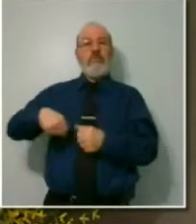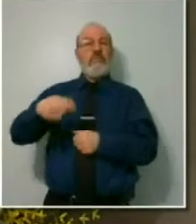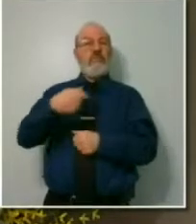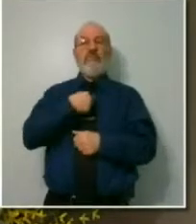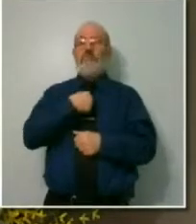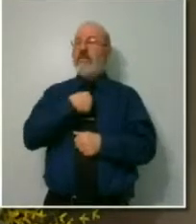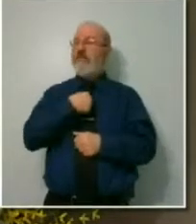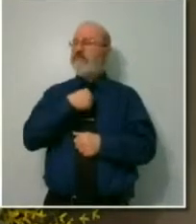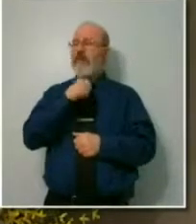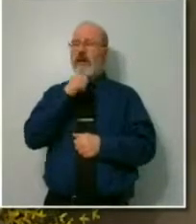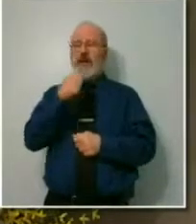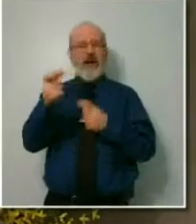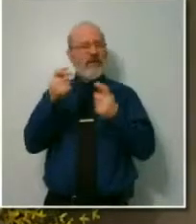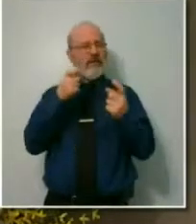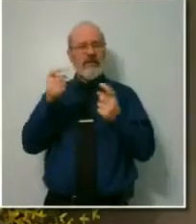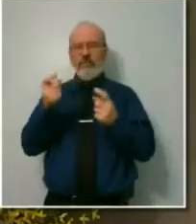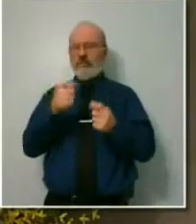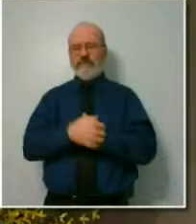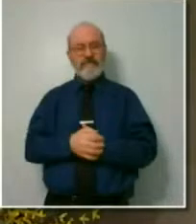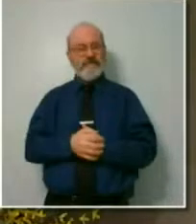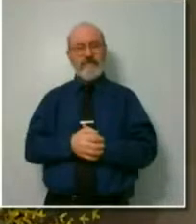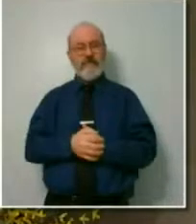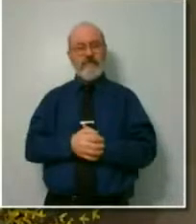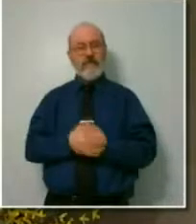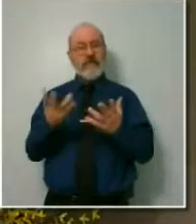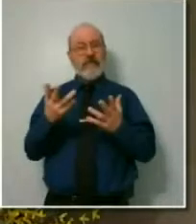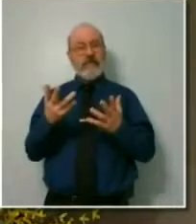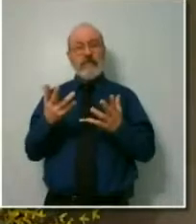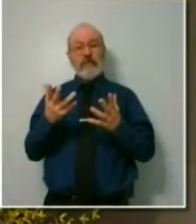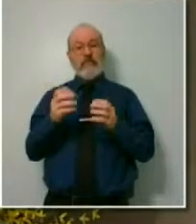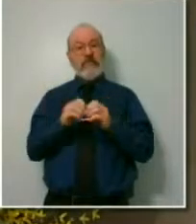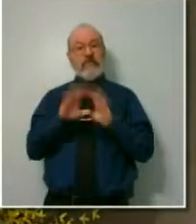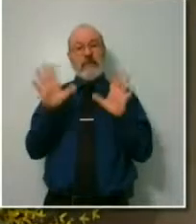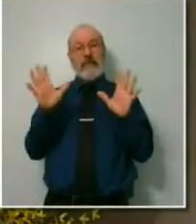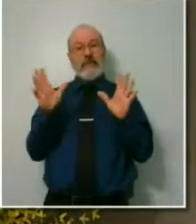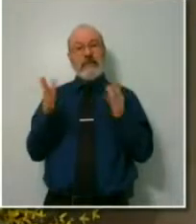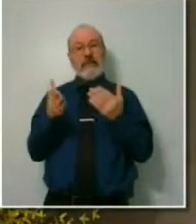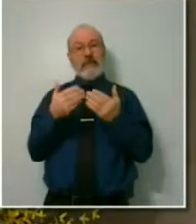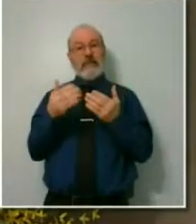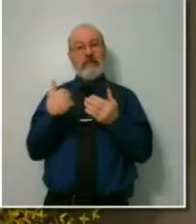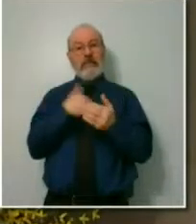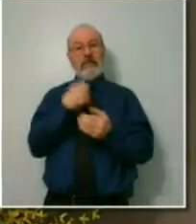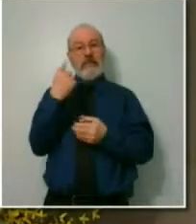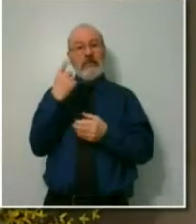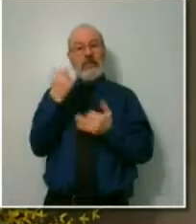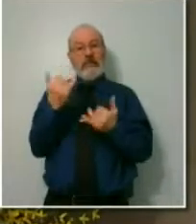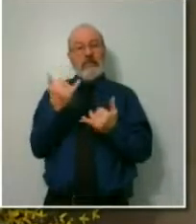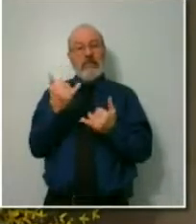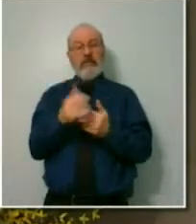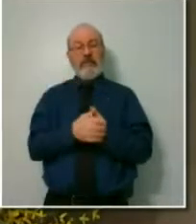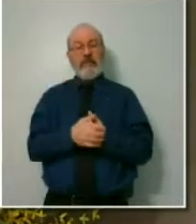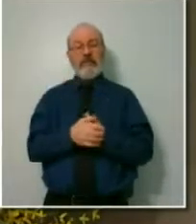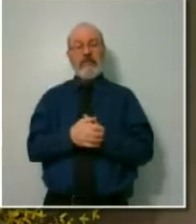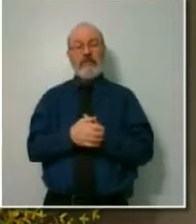That should be painfully obvious to us by now. We're not in control.